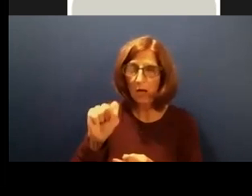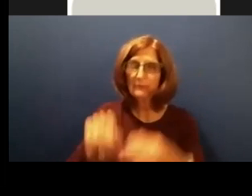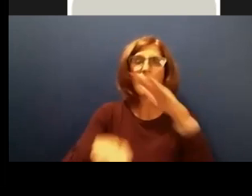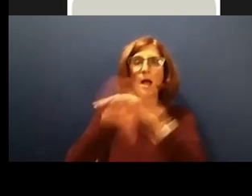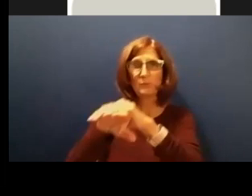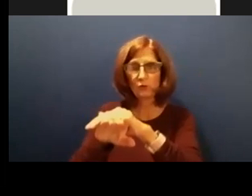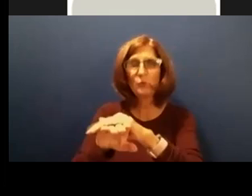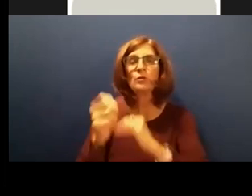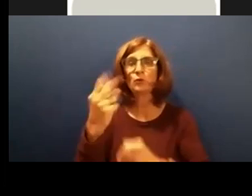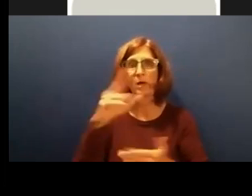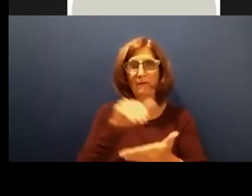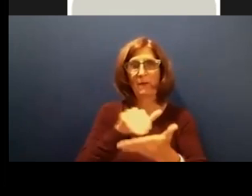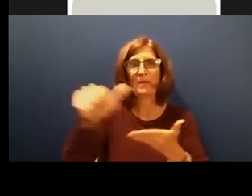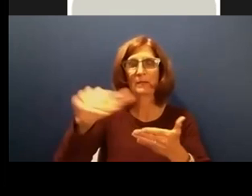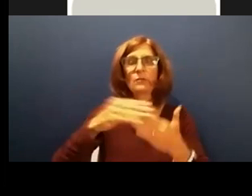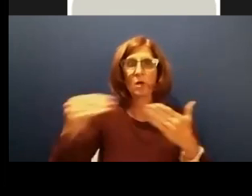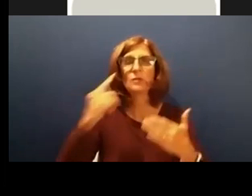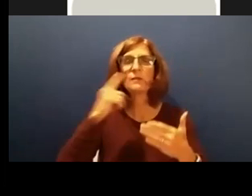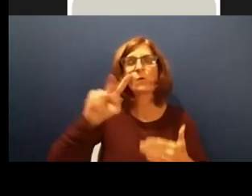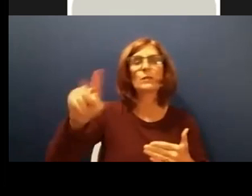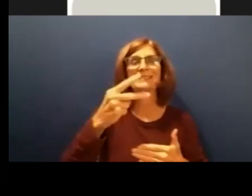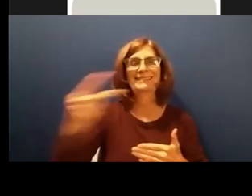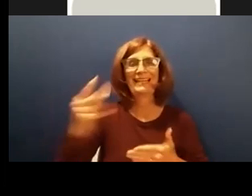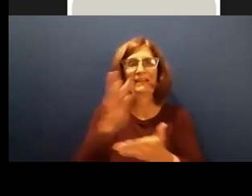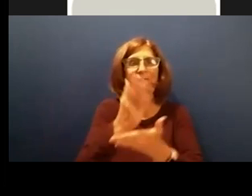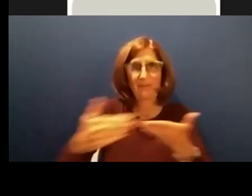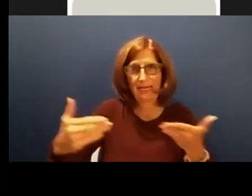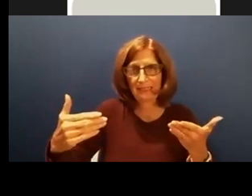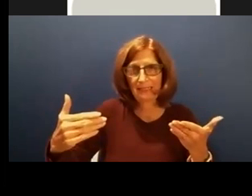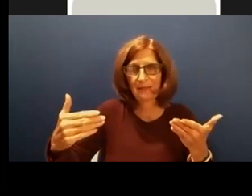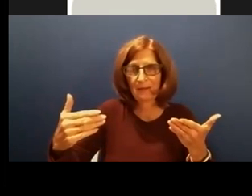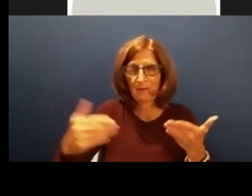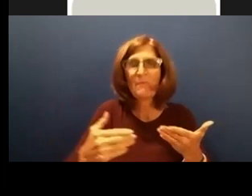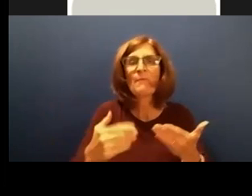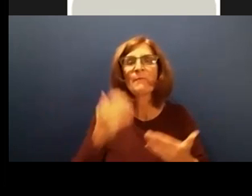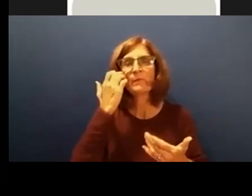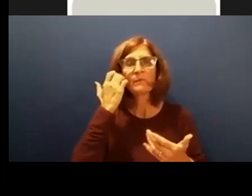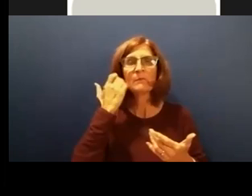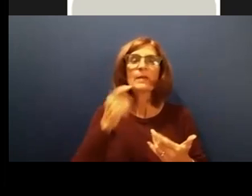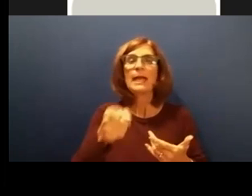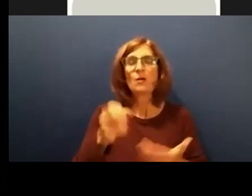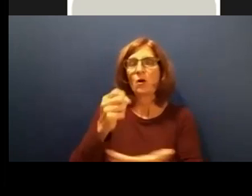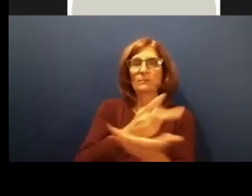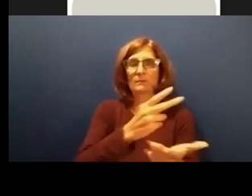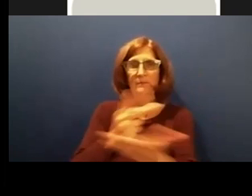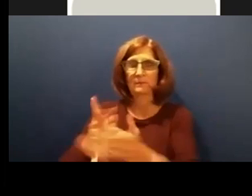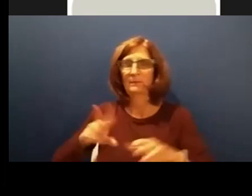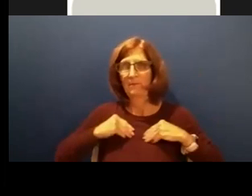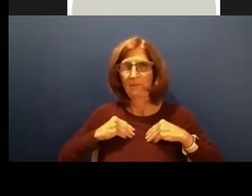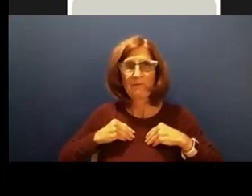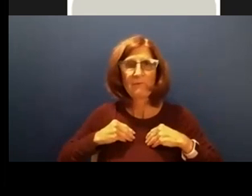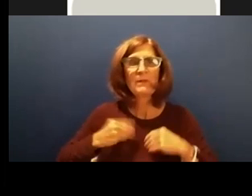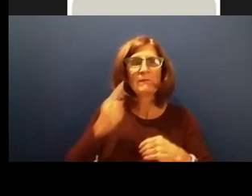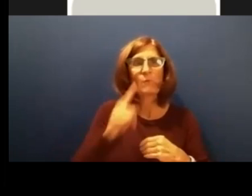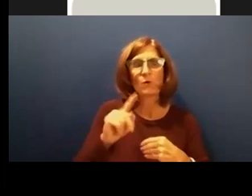$12 million for the Second East Hills Phase 1 Regen redevelopment, and authorization for the Prestigious Hills